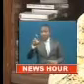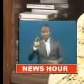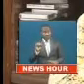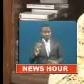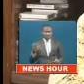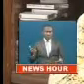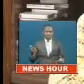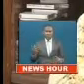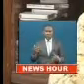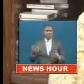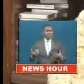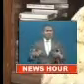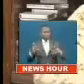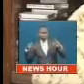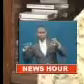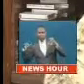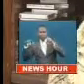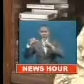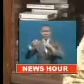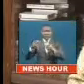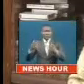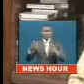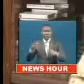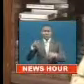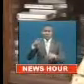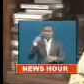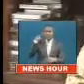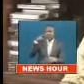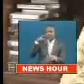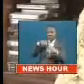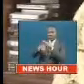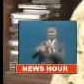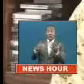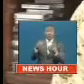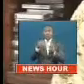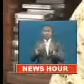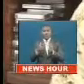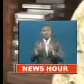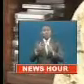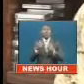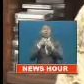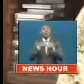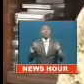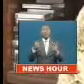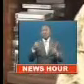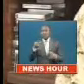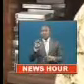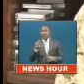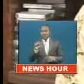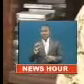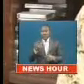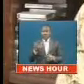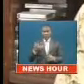for, you know, broadcasting a news item which they thought the chief